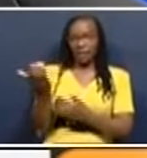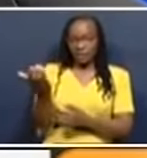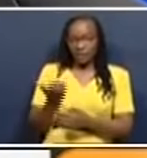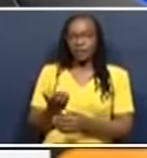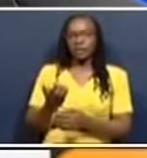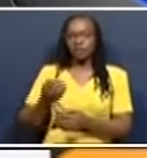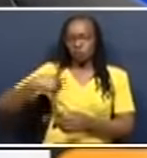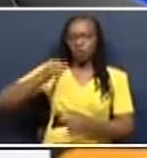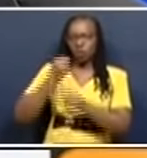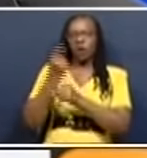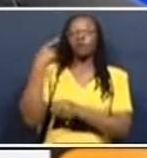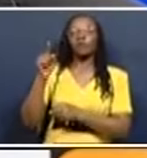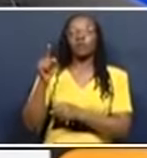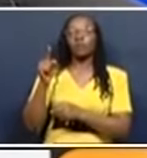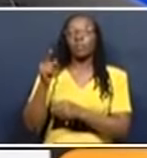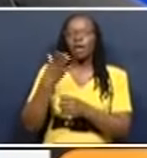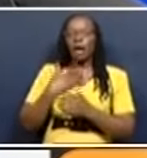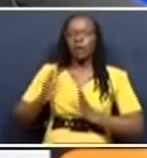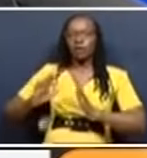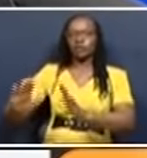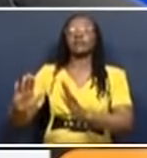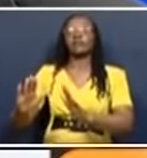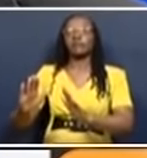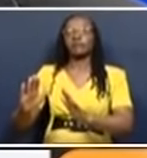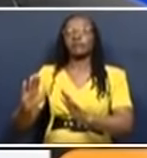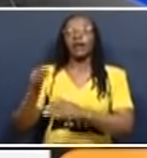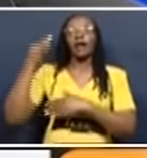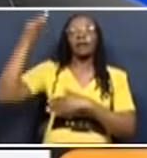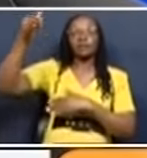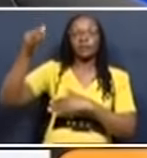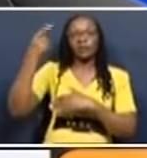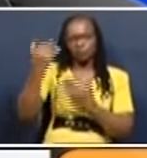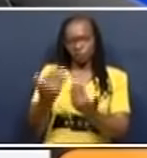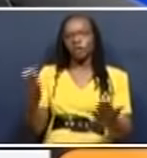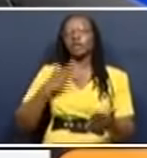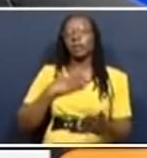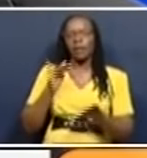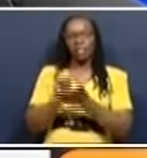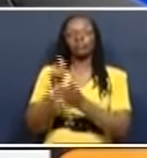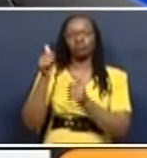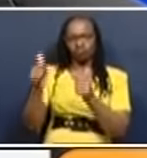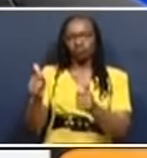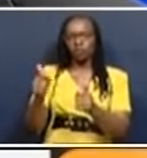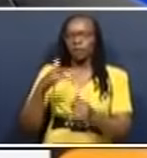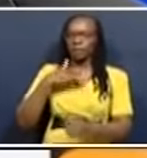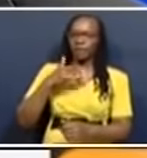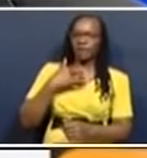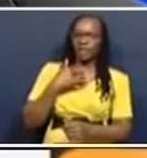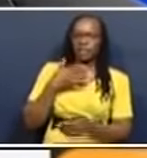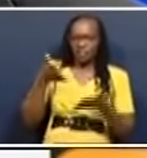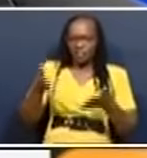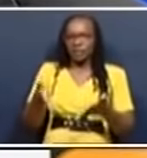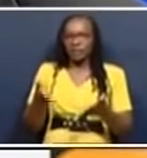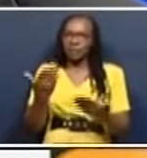for. We want to leave a generation, a future for our children that is good. And so I felt I